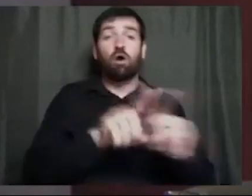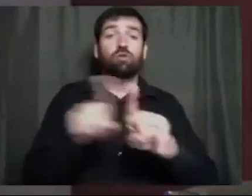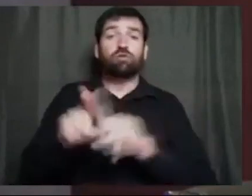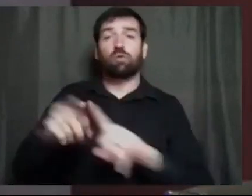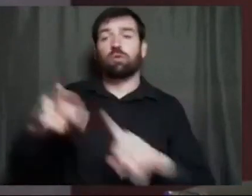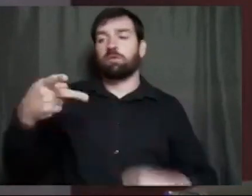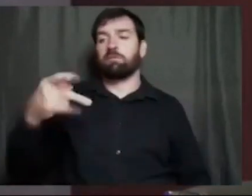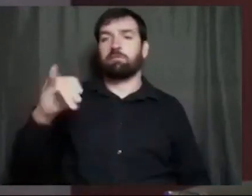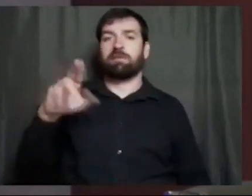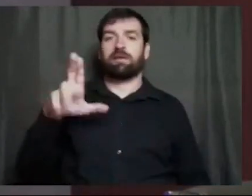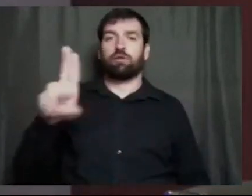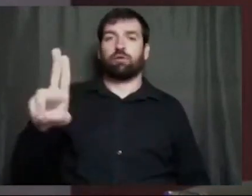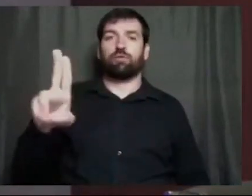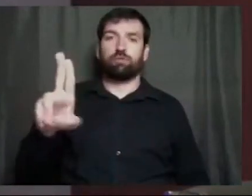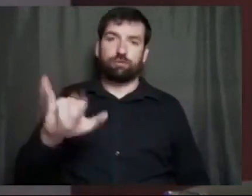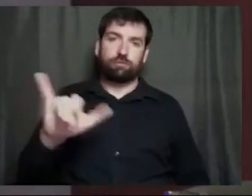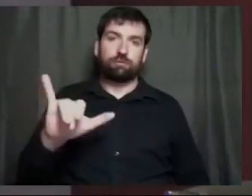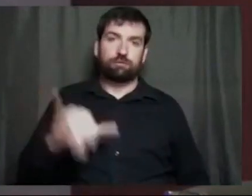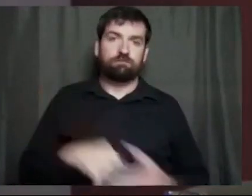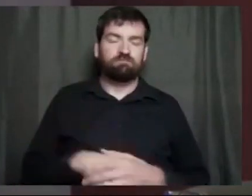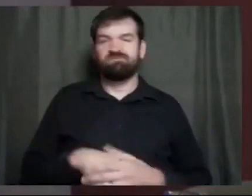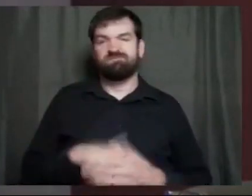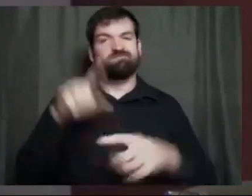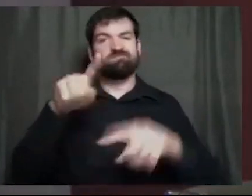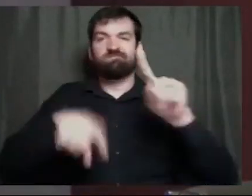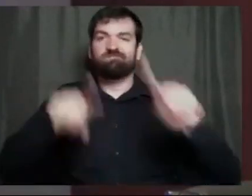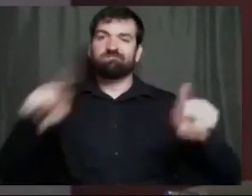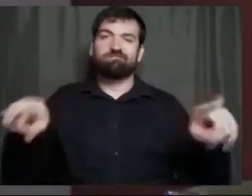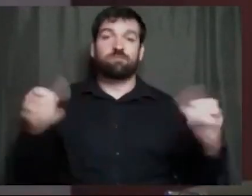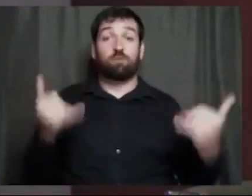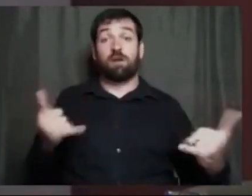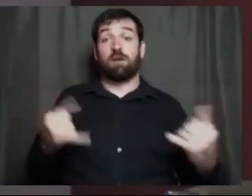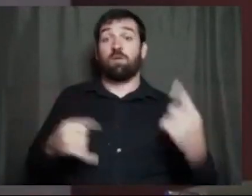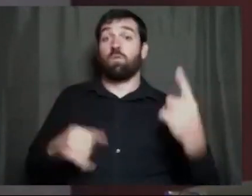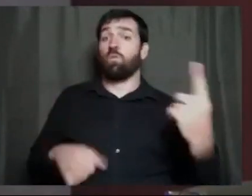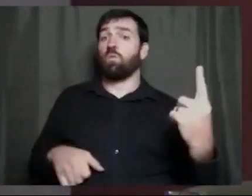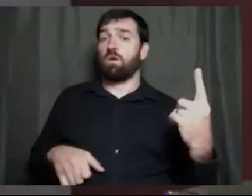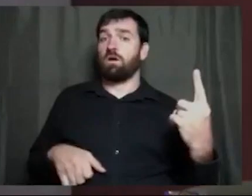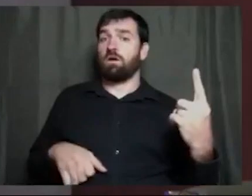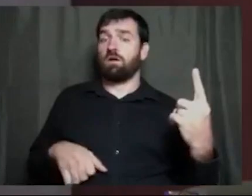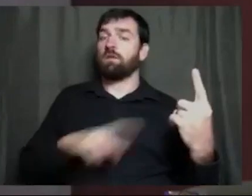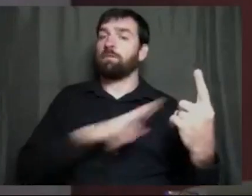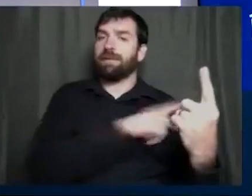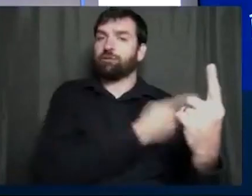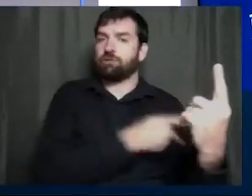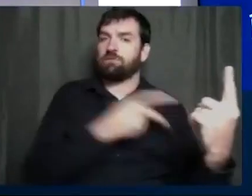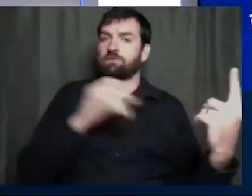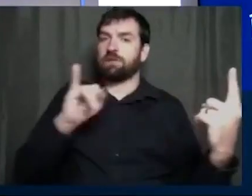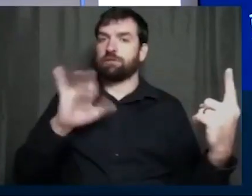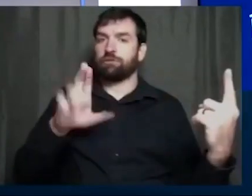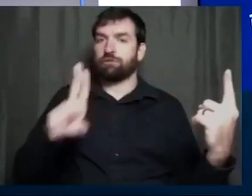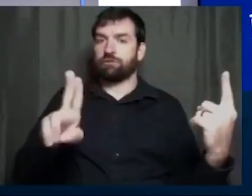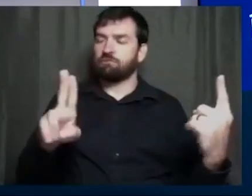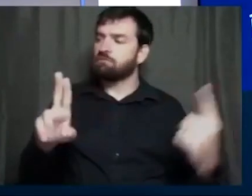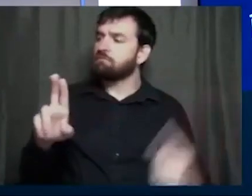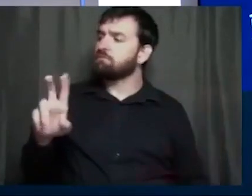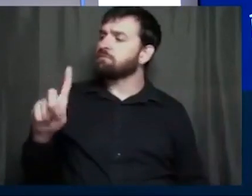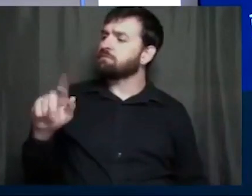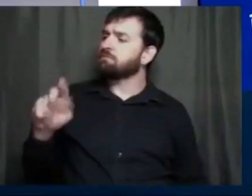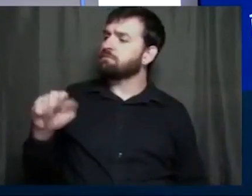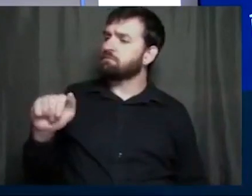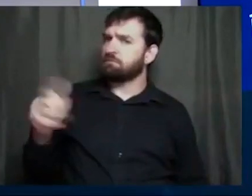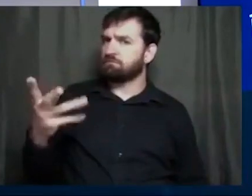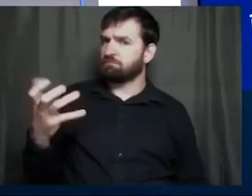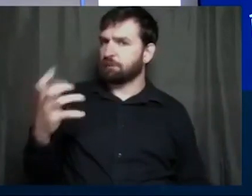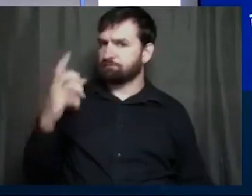It ranges on any given day. Right now, we've got 1 patient in the ICU. David just has a thought, and I want to hear what you both have to